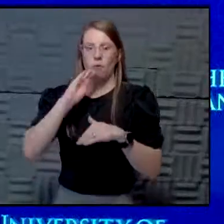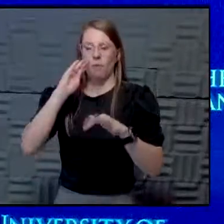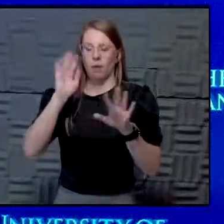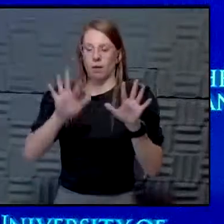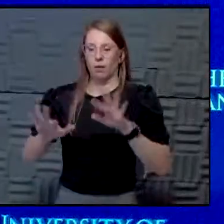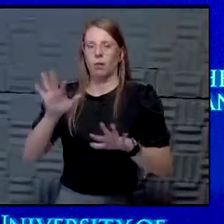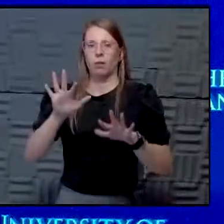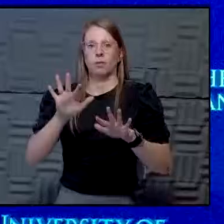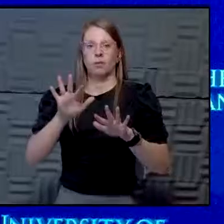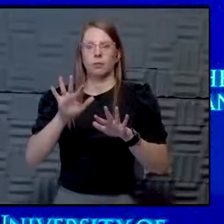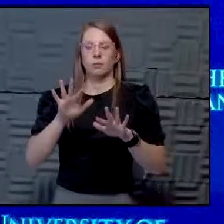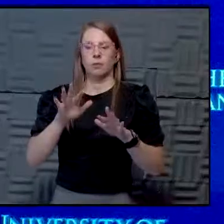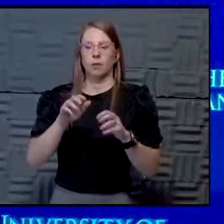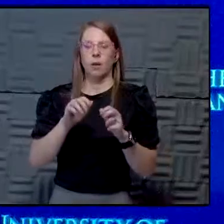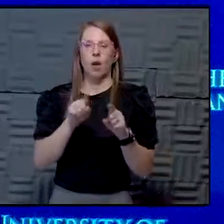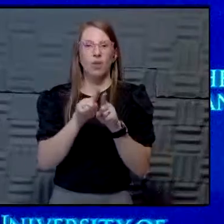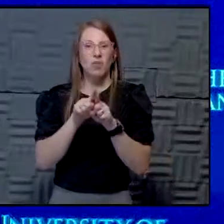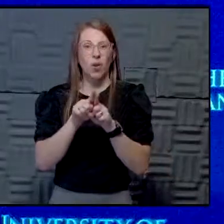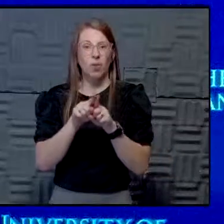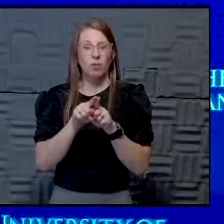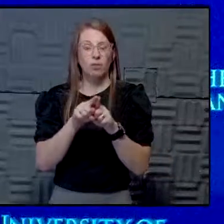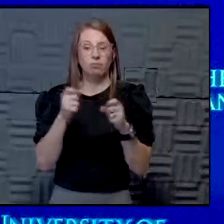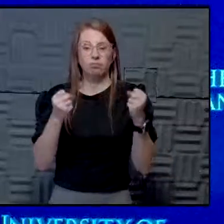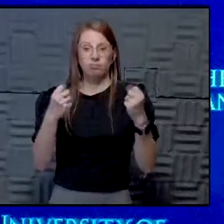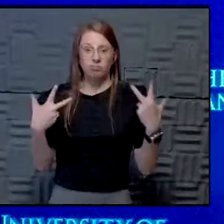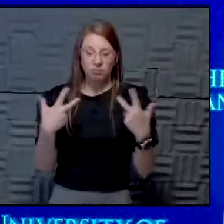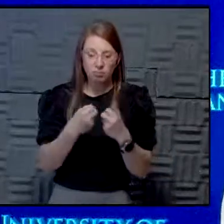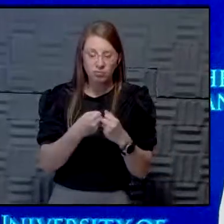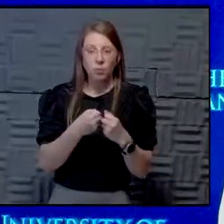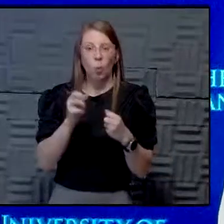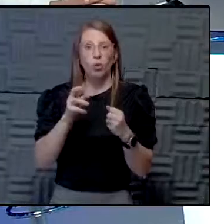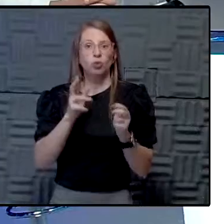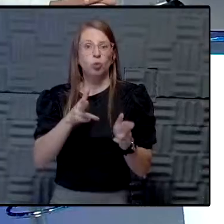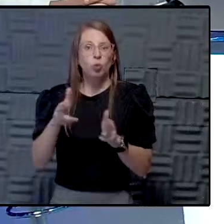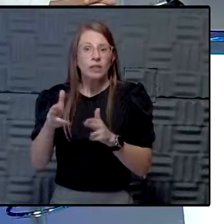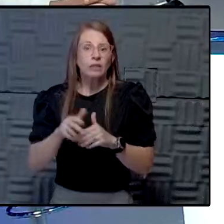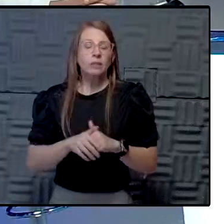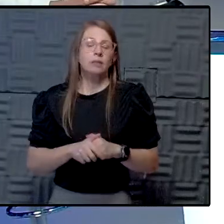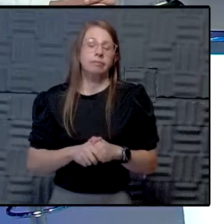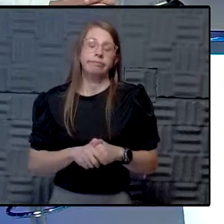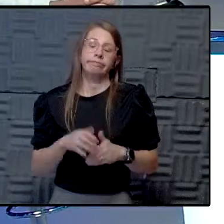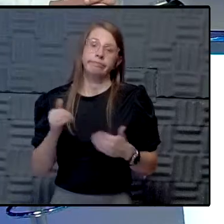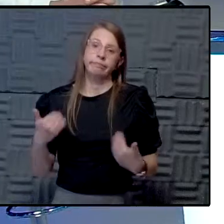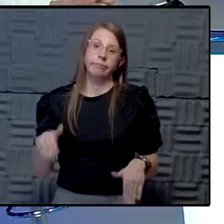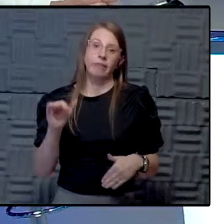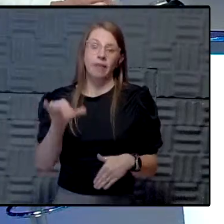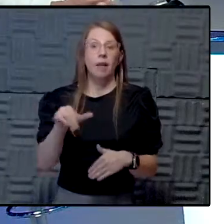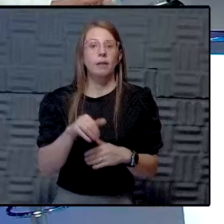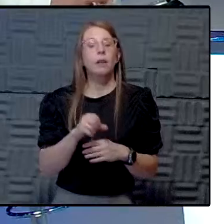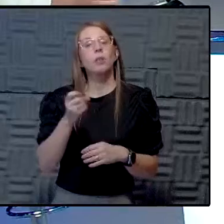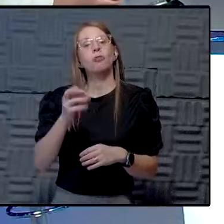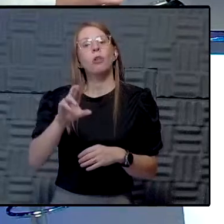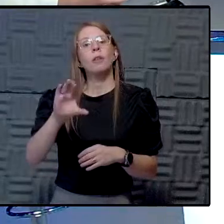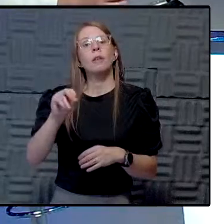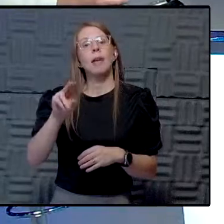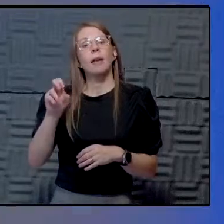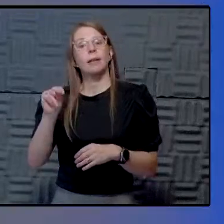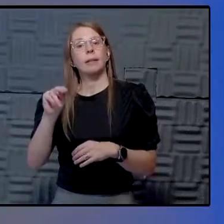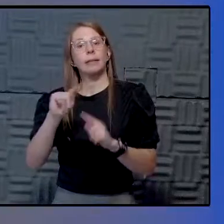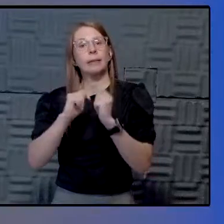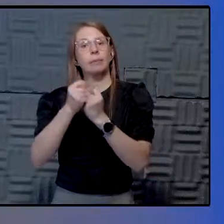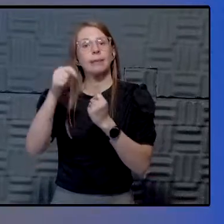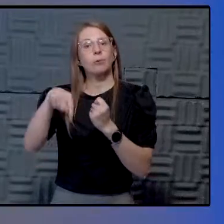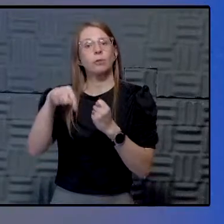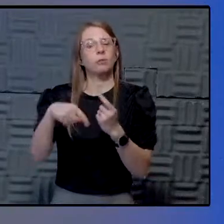things that your team has to do with motor vehicle accidents or shootings and things like that. Dr. Cannon, how about for the team downstairs?